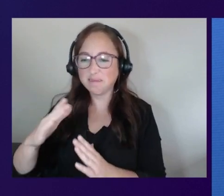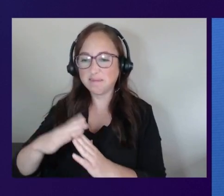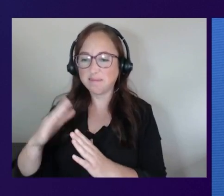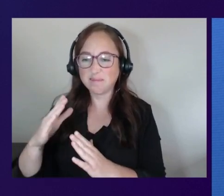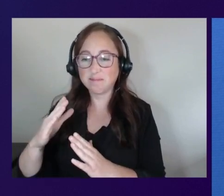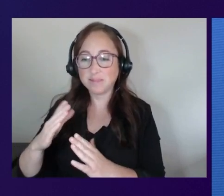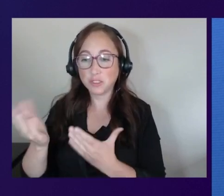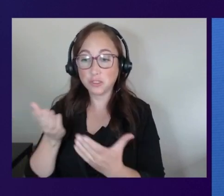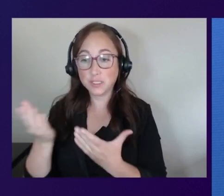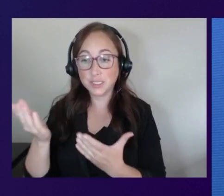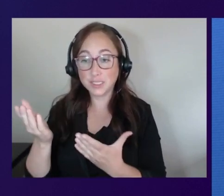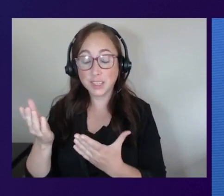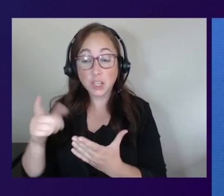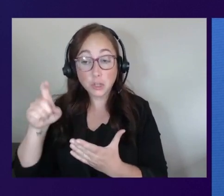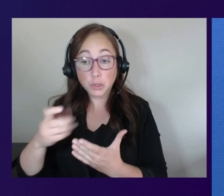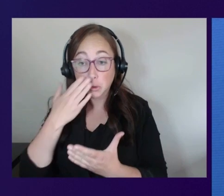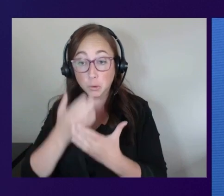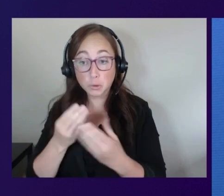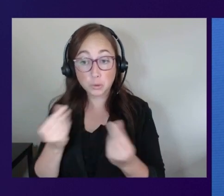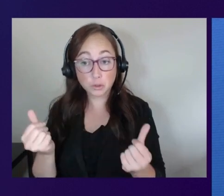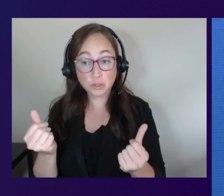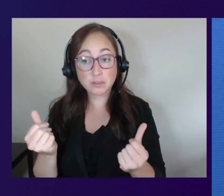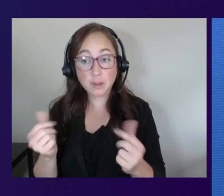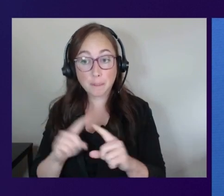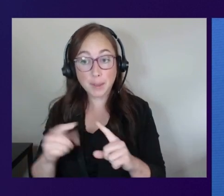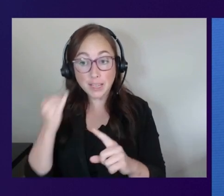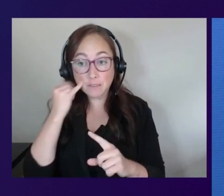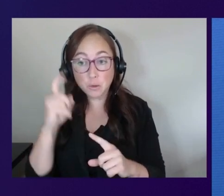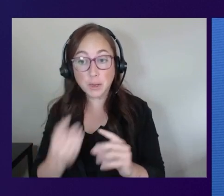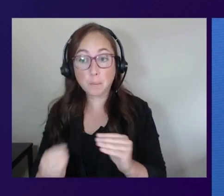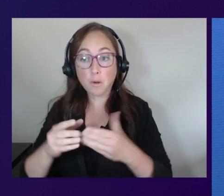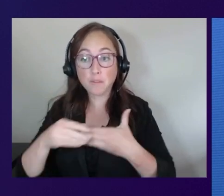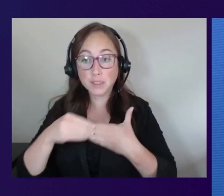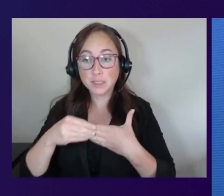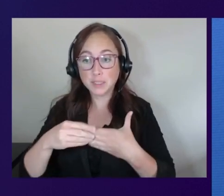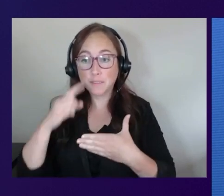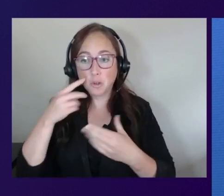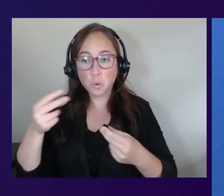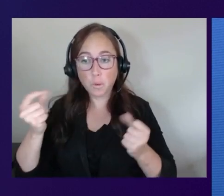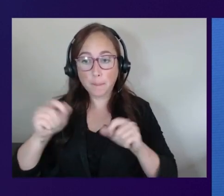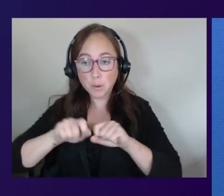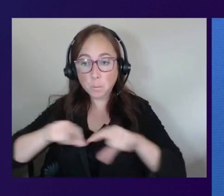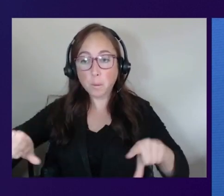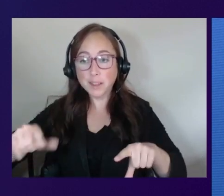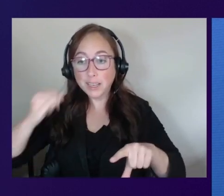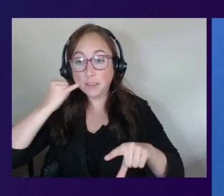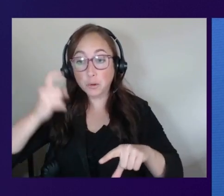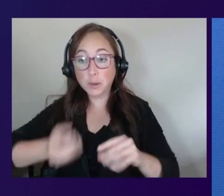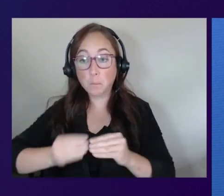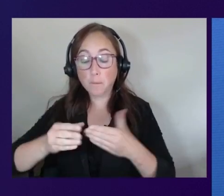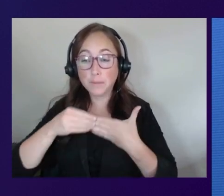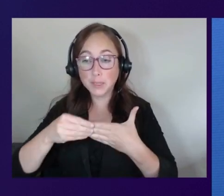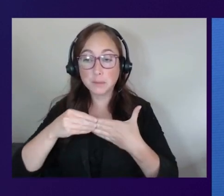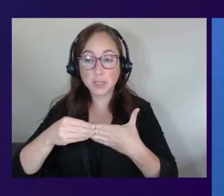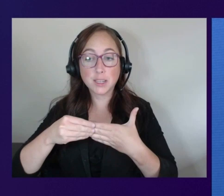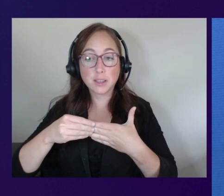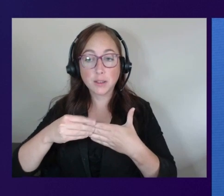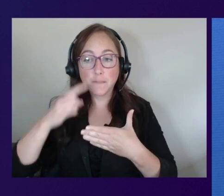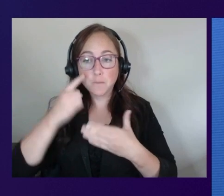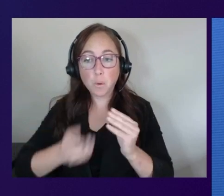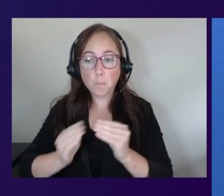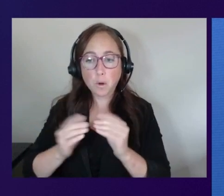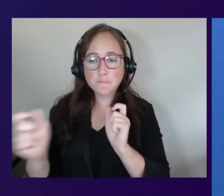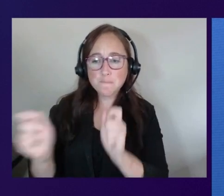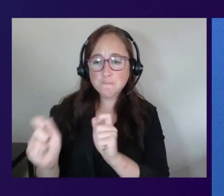But when you need more flexibility in terms of rapid deployment, when you need more flexibility in terms of providing more curated experiences in